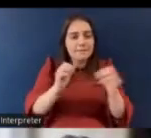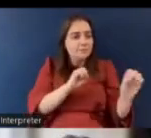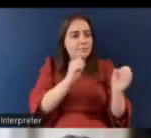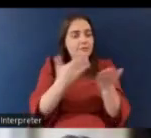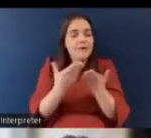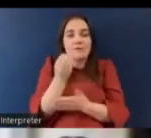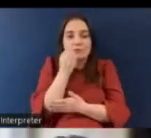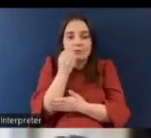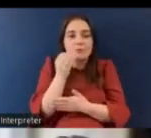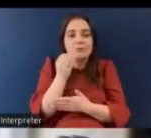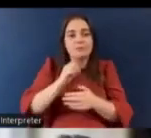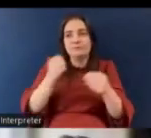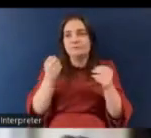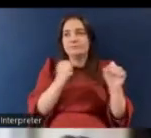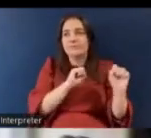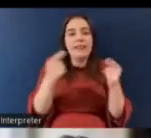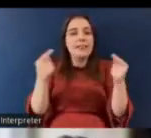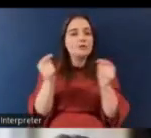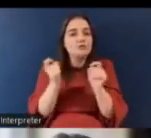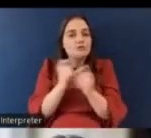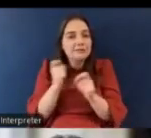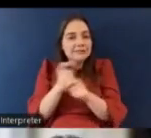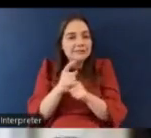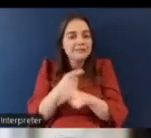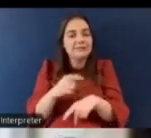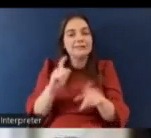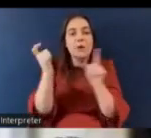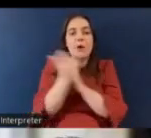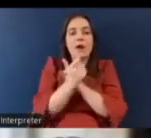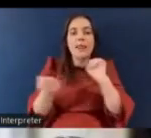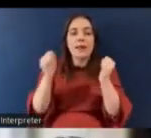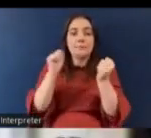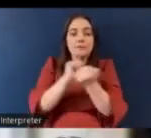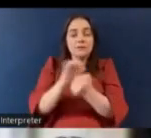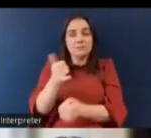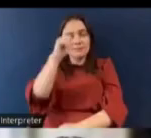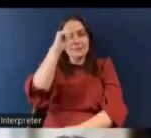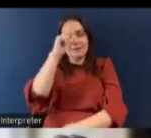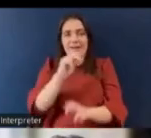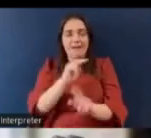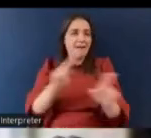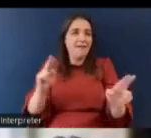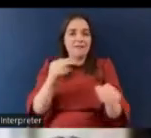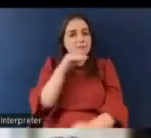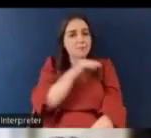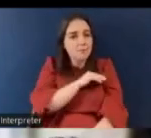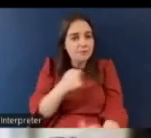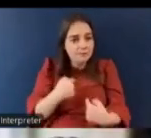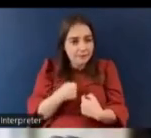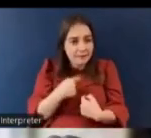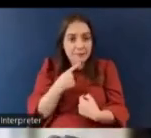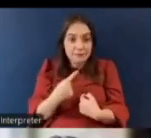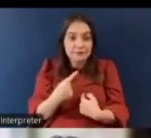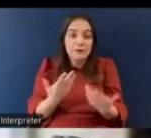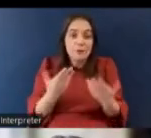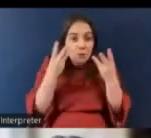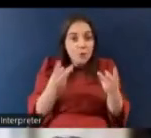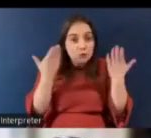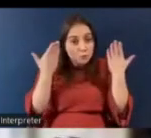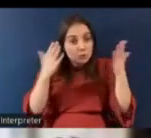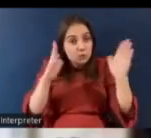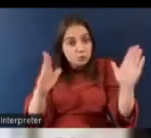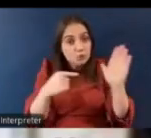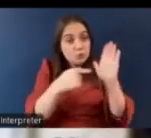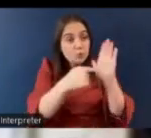keep the lights on, climate change might not seem like an immediate issue that they should be concerned with. But what we want to do is to highlight